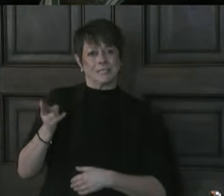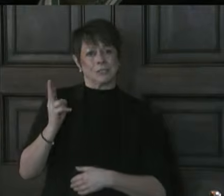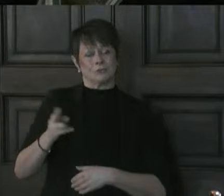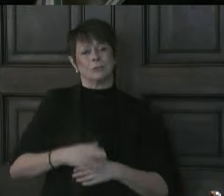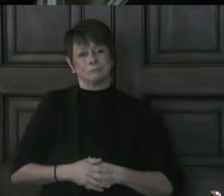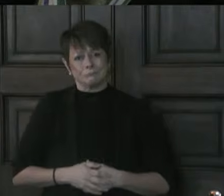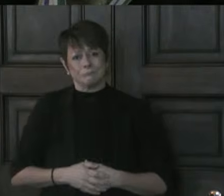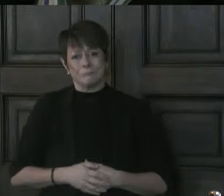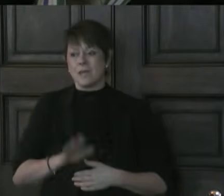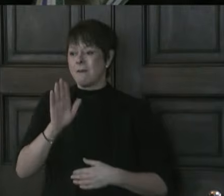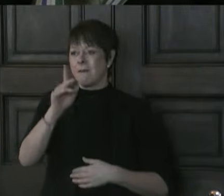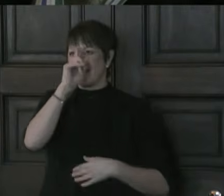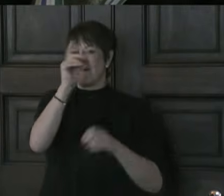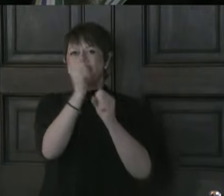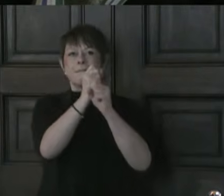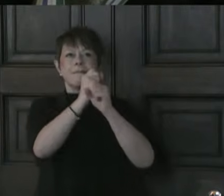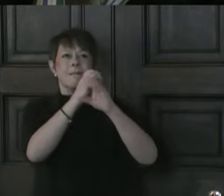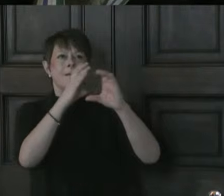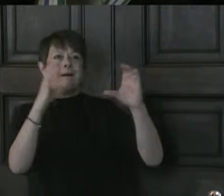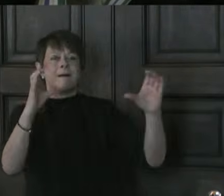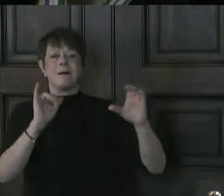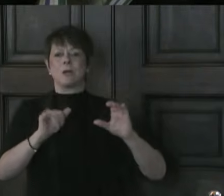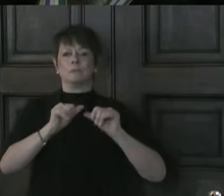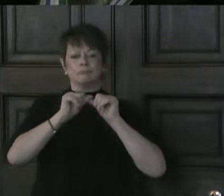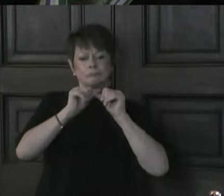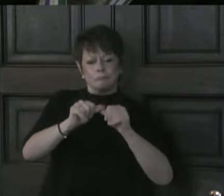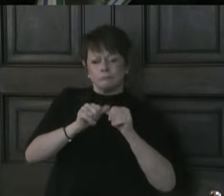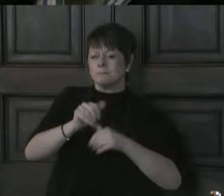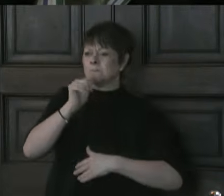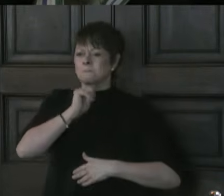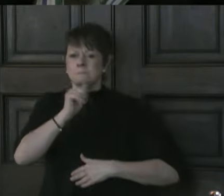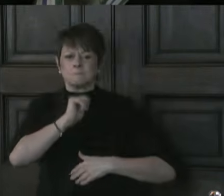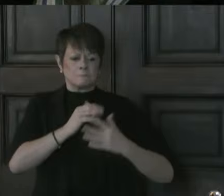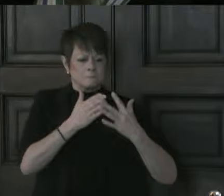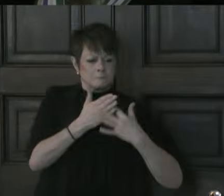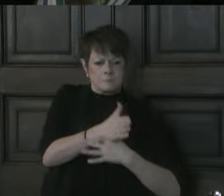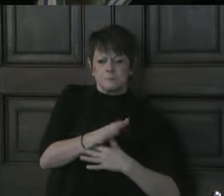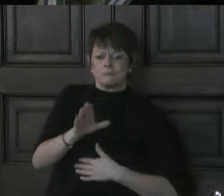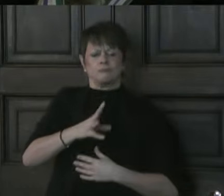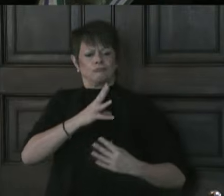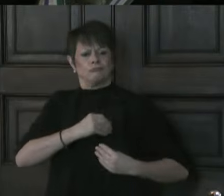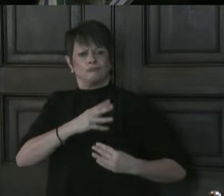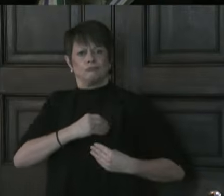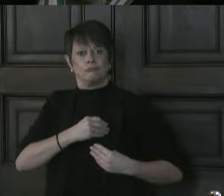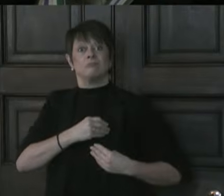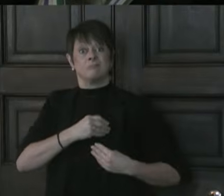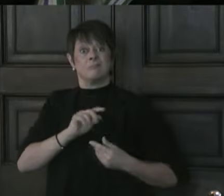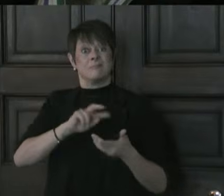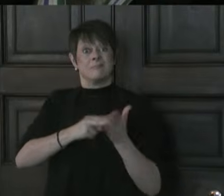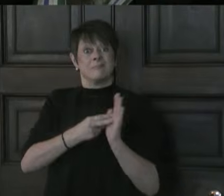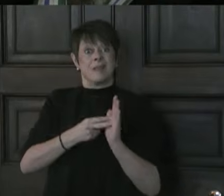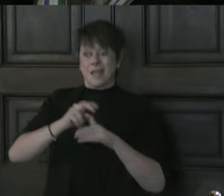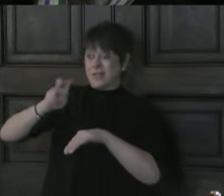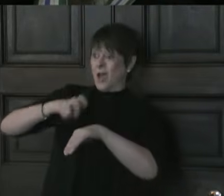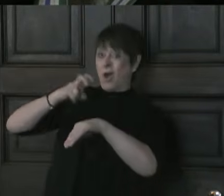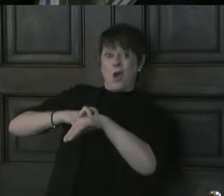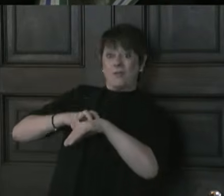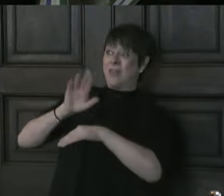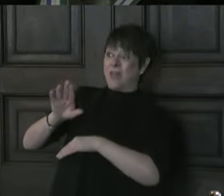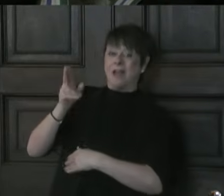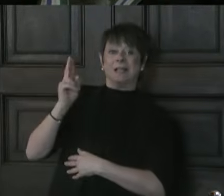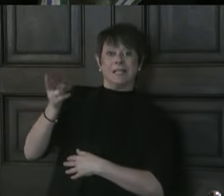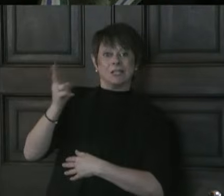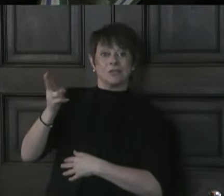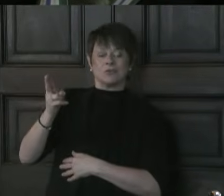her vision, perseverance, and generosity, Ms. Mannion has ensured that the legacy of the Irish in this